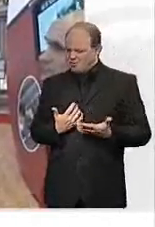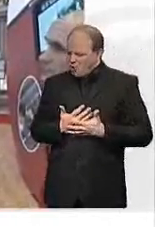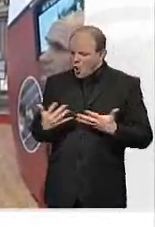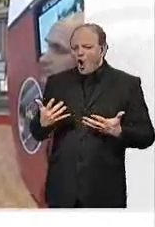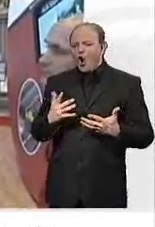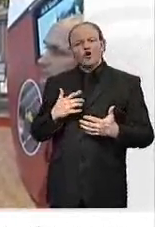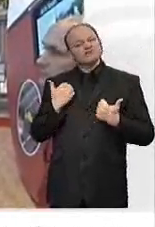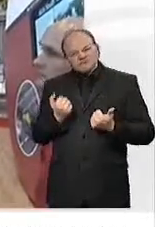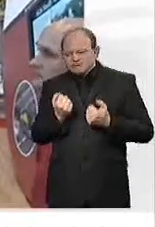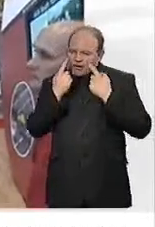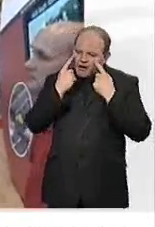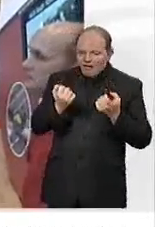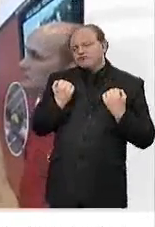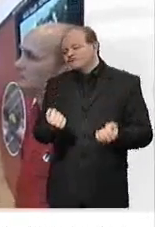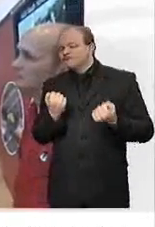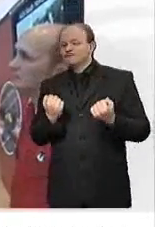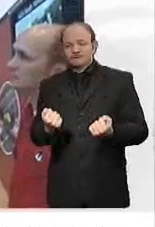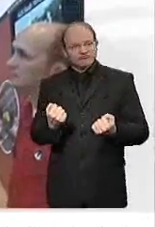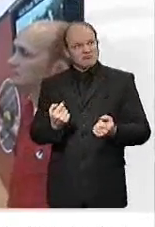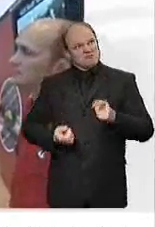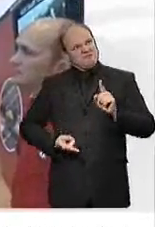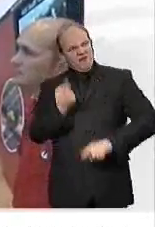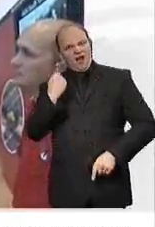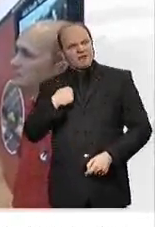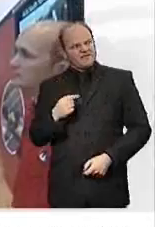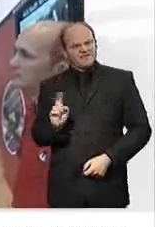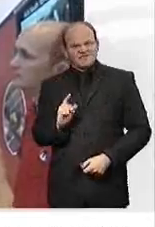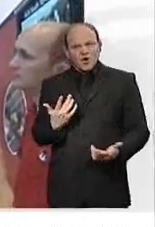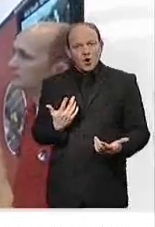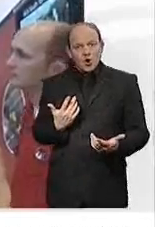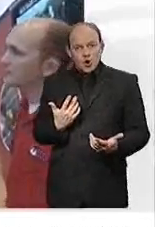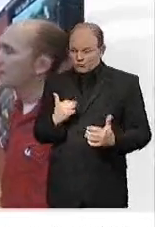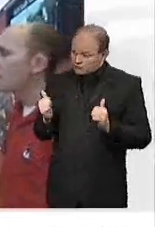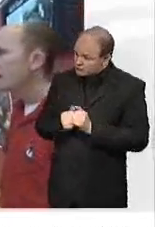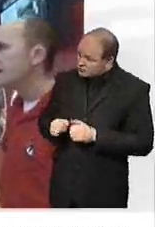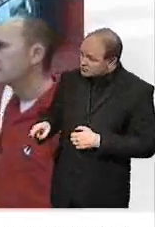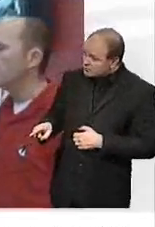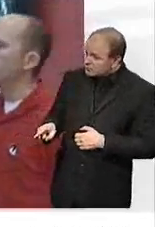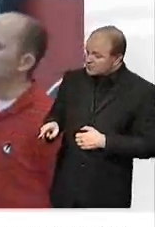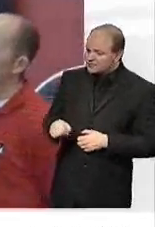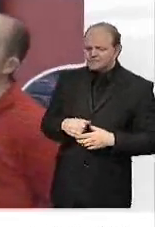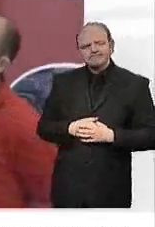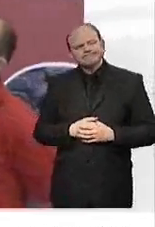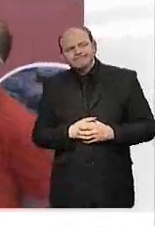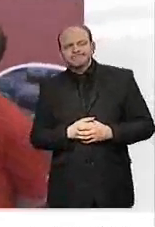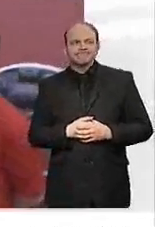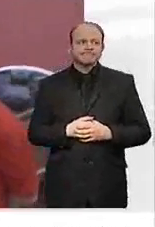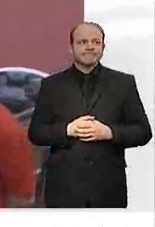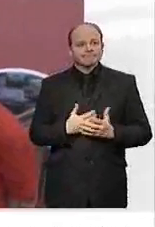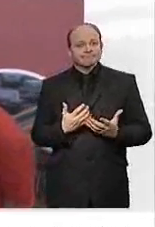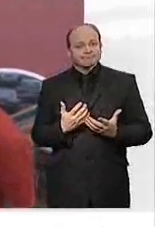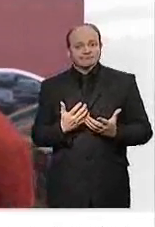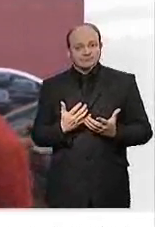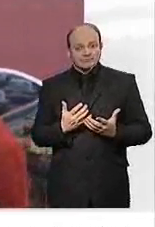of careful drivers for the careless few. What would you say to that? Well, in some ways it's a fair comment, but